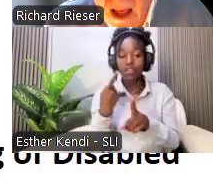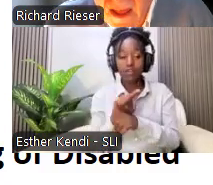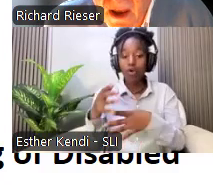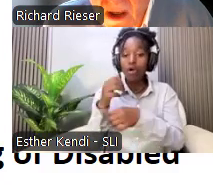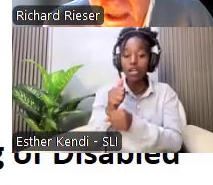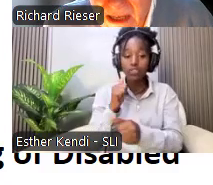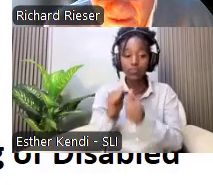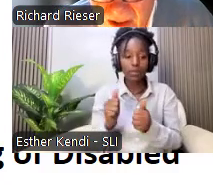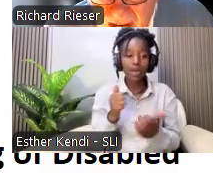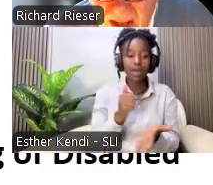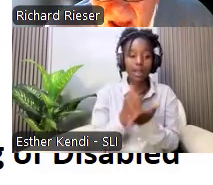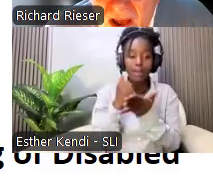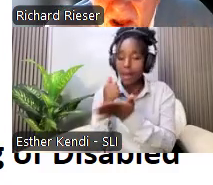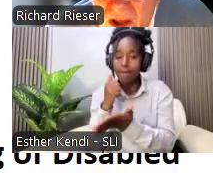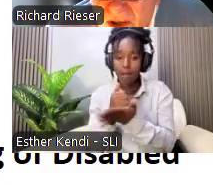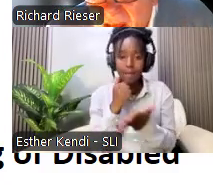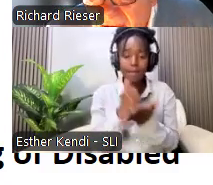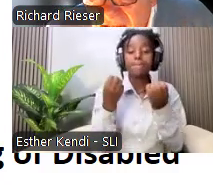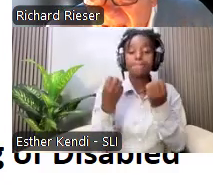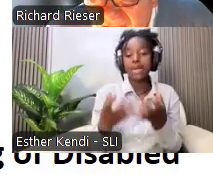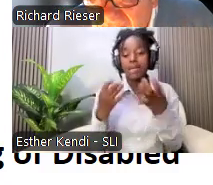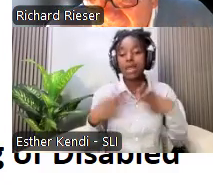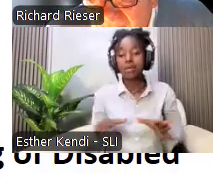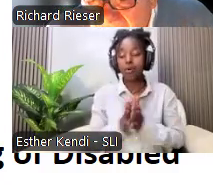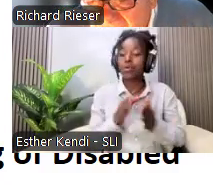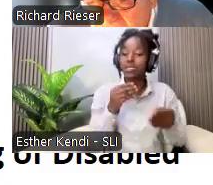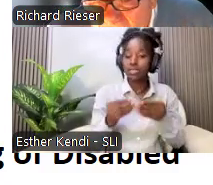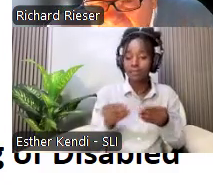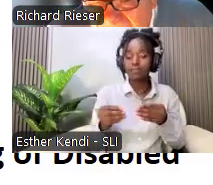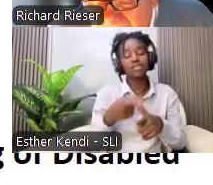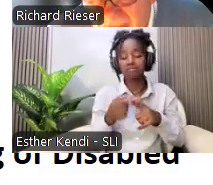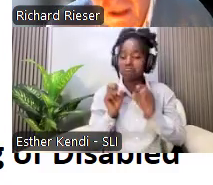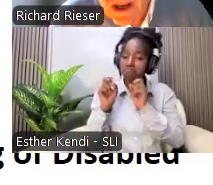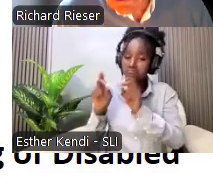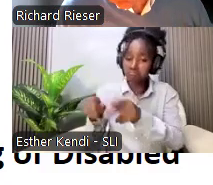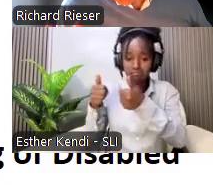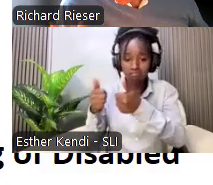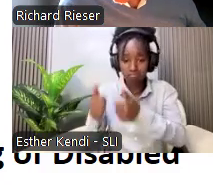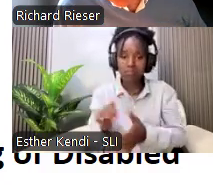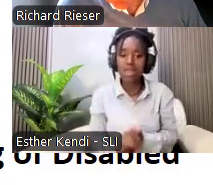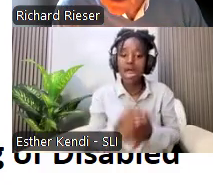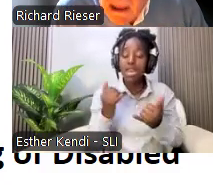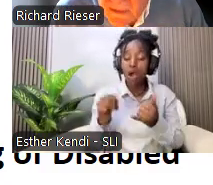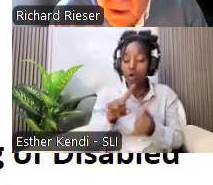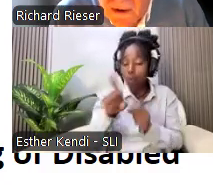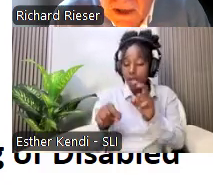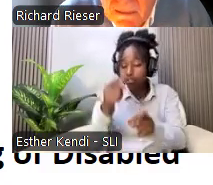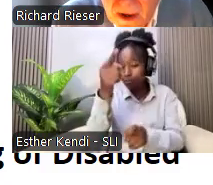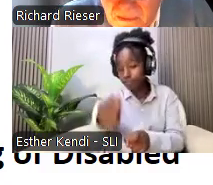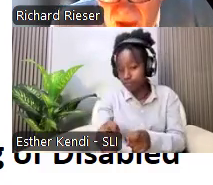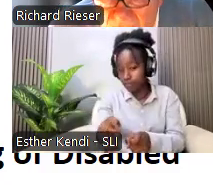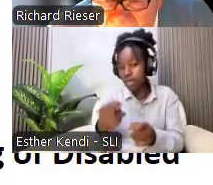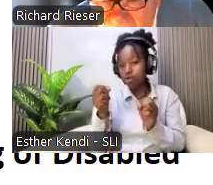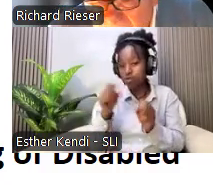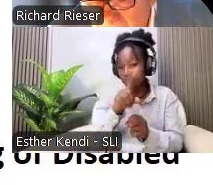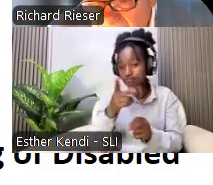the dial there quite significantly. Do they reject the charity and medical model in favor of the social human rights model? Some do, some